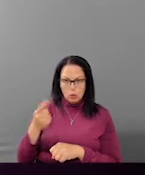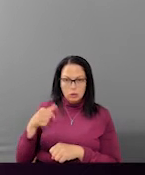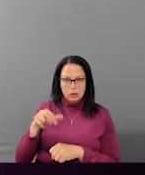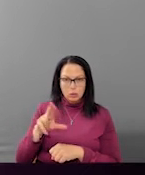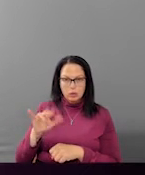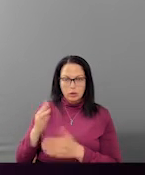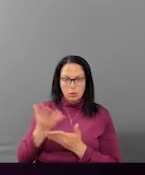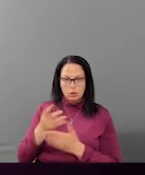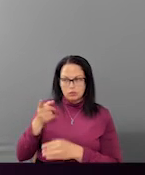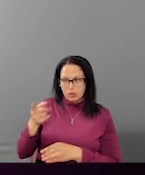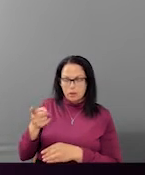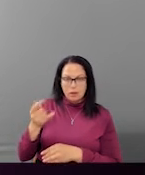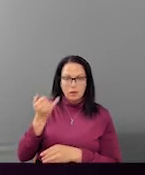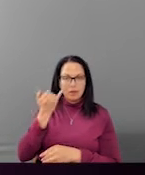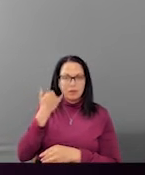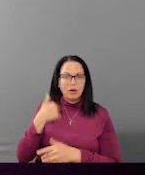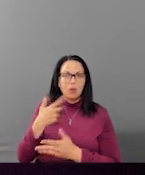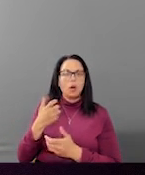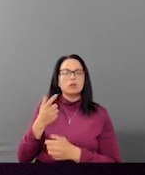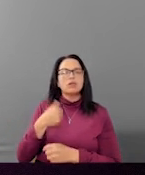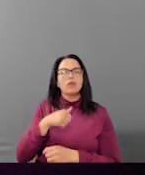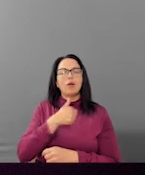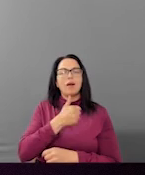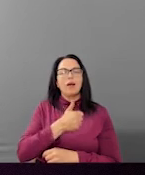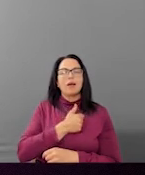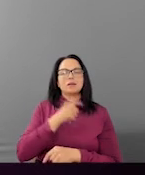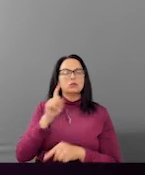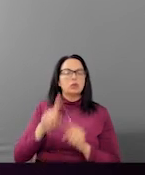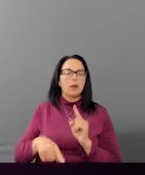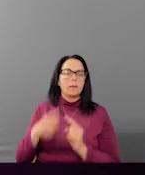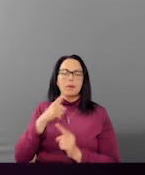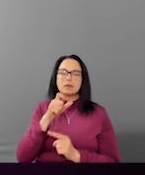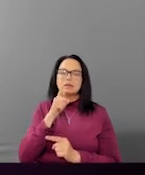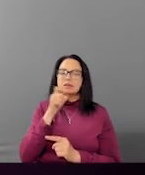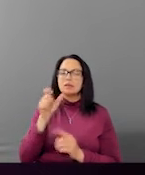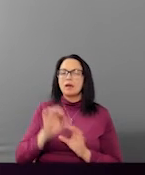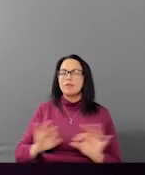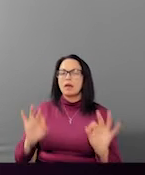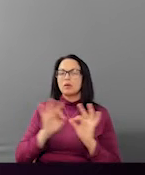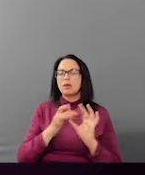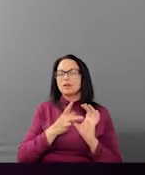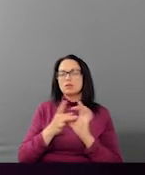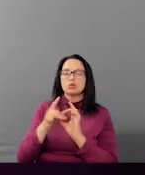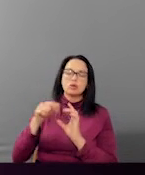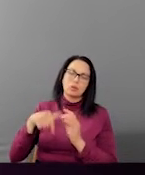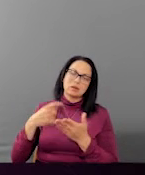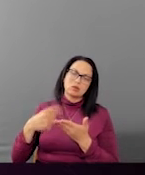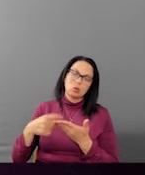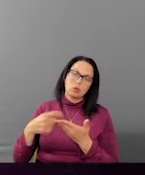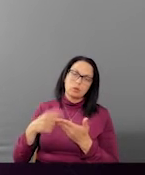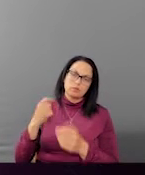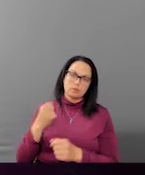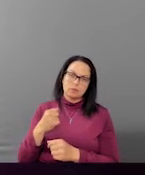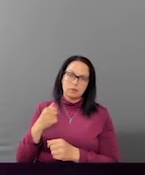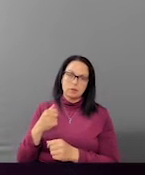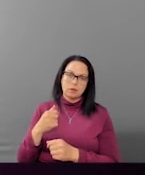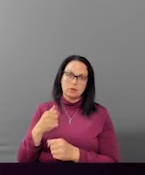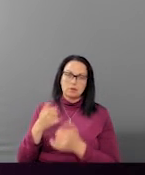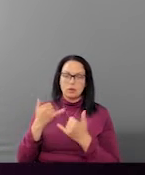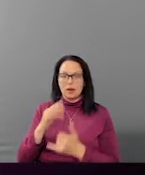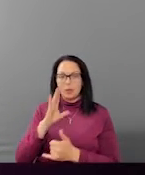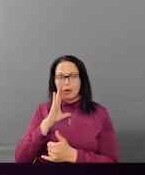wanted to query like for attitude, you can't do that because it's not a value that is associated with this token. So I went here, and now I'm going